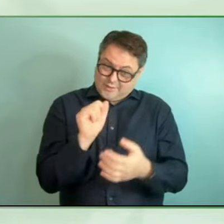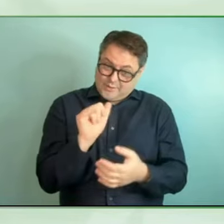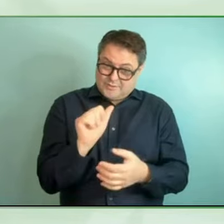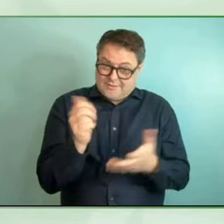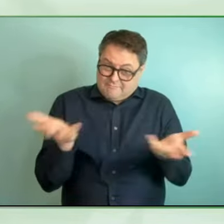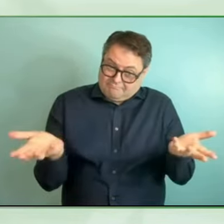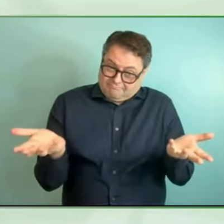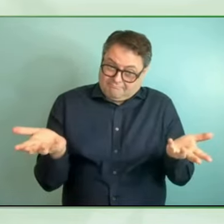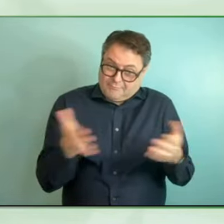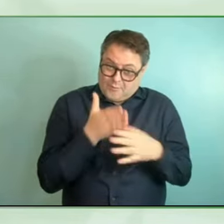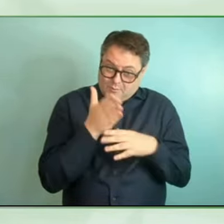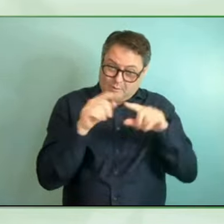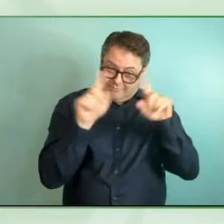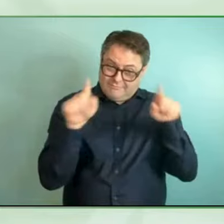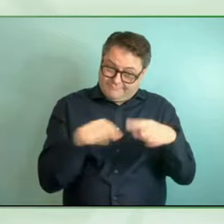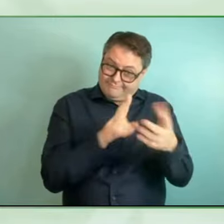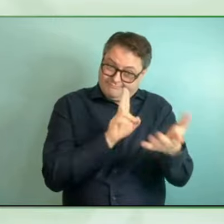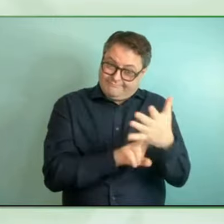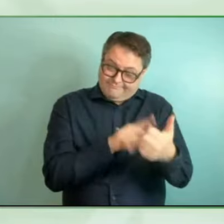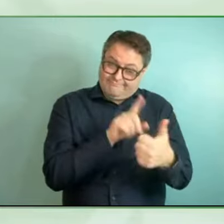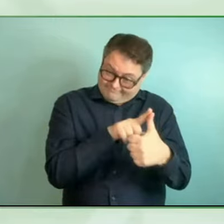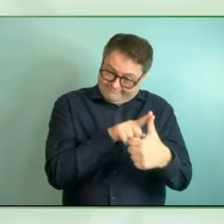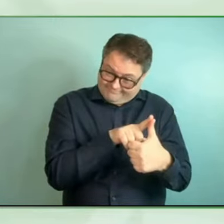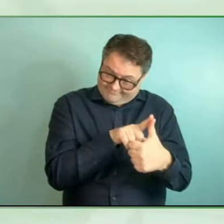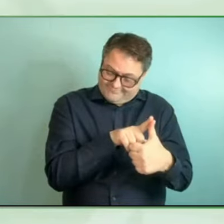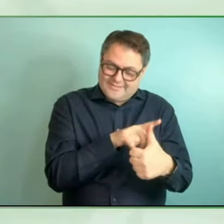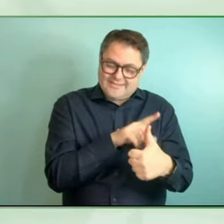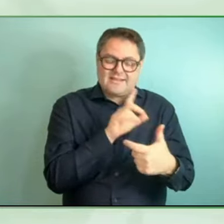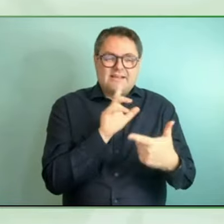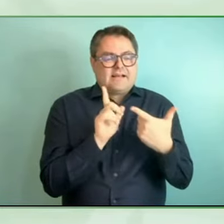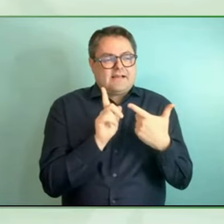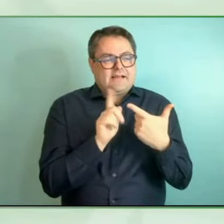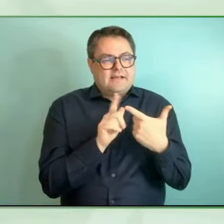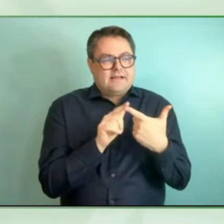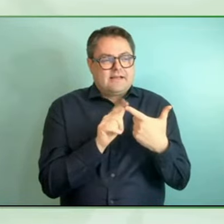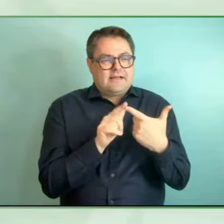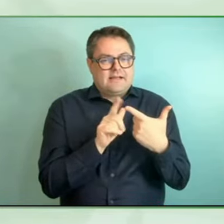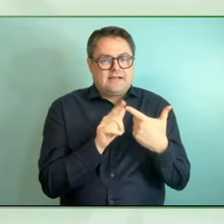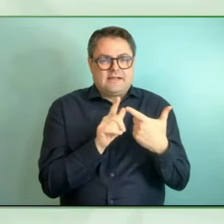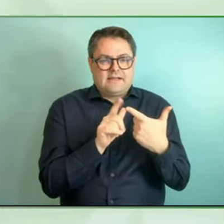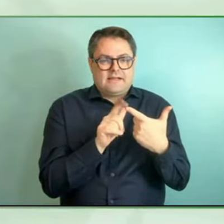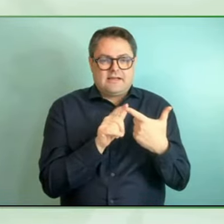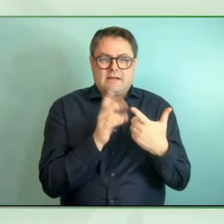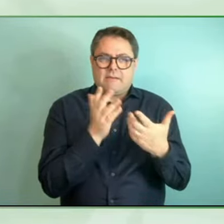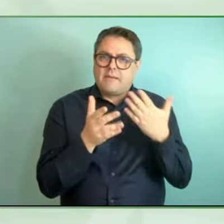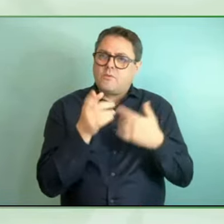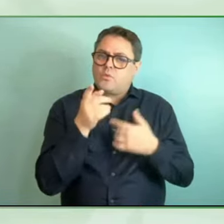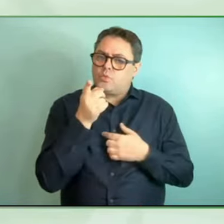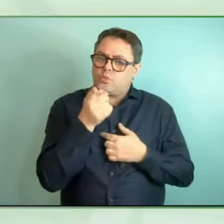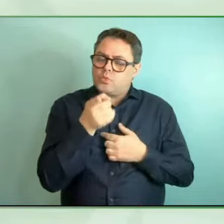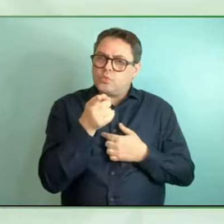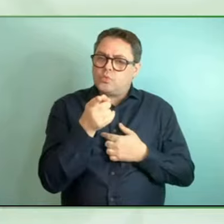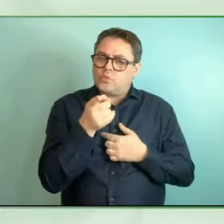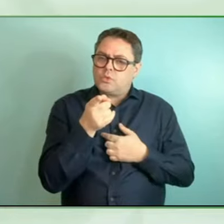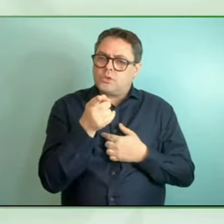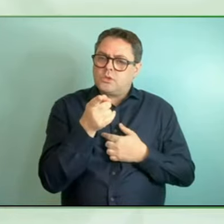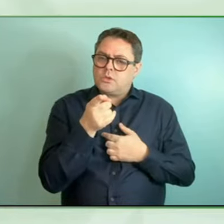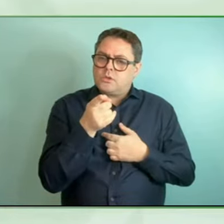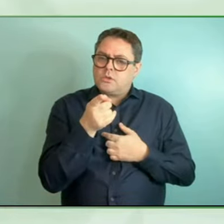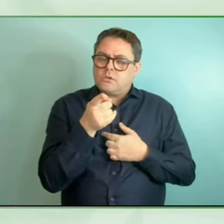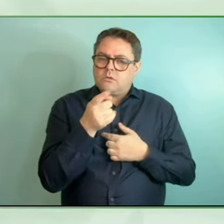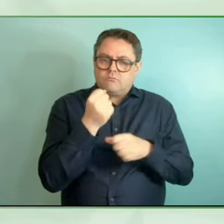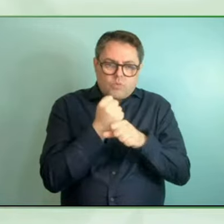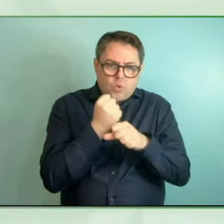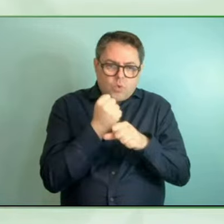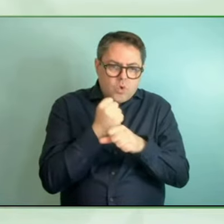Homework for everyone? I will also tell if you have in your relation, in your professional or